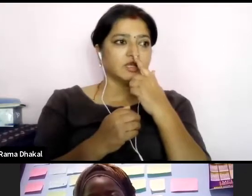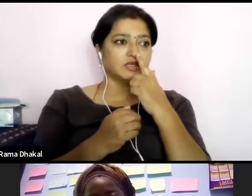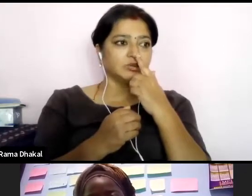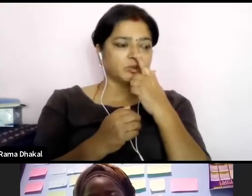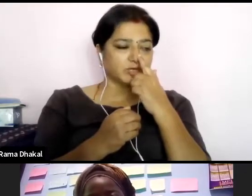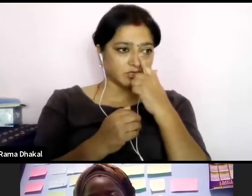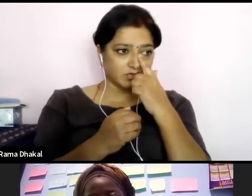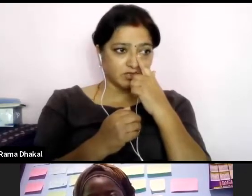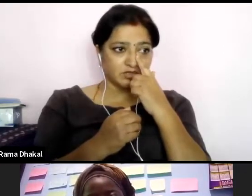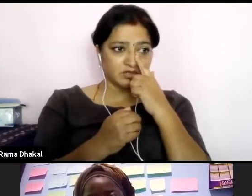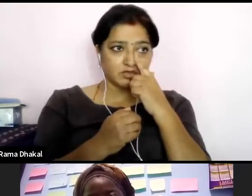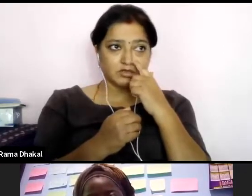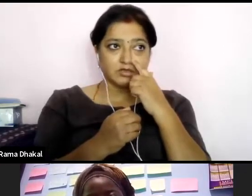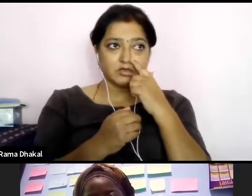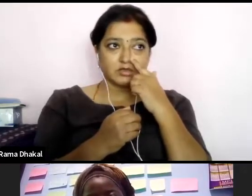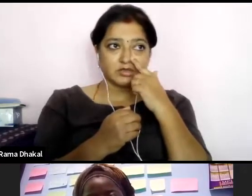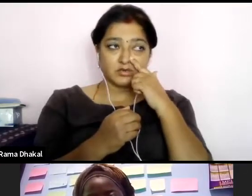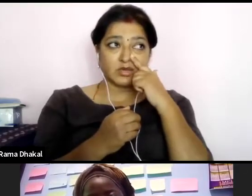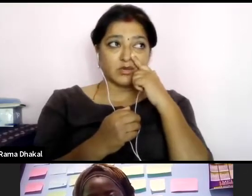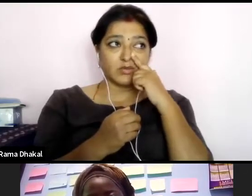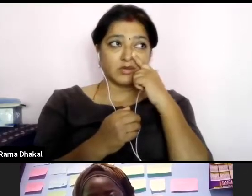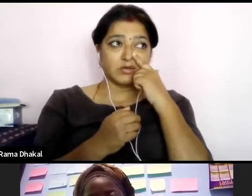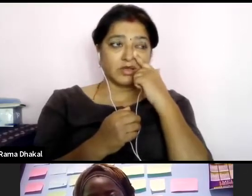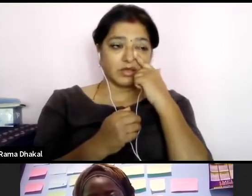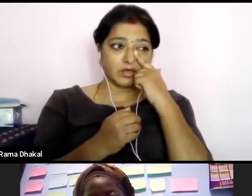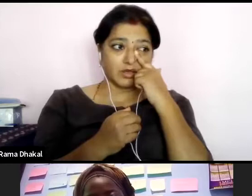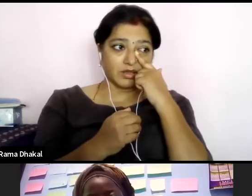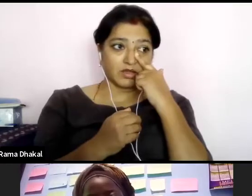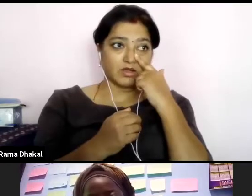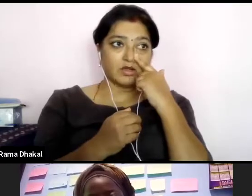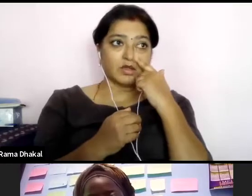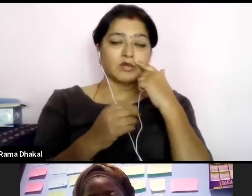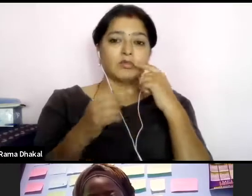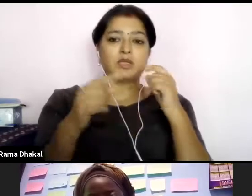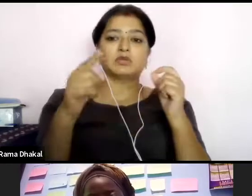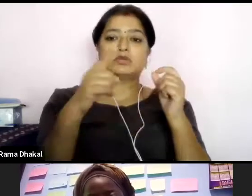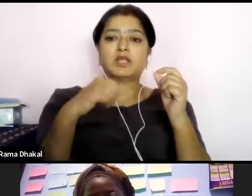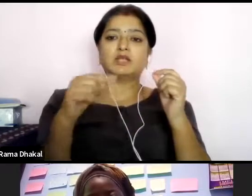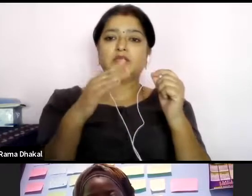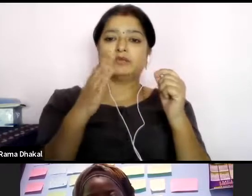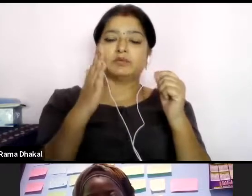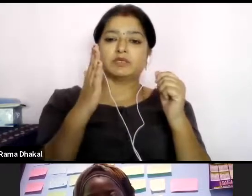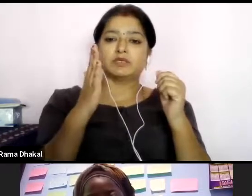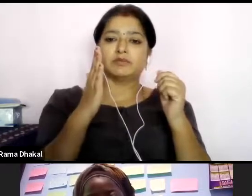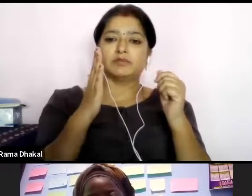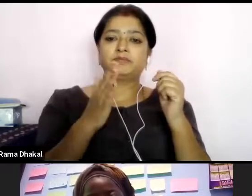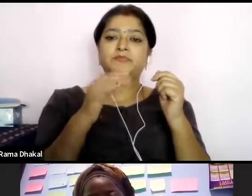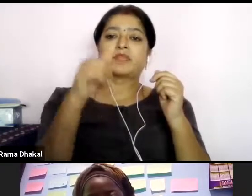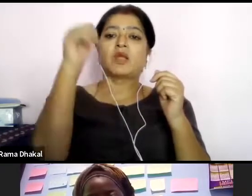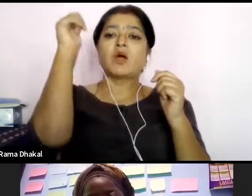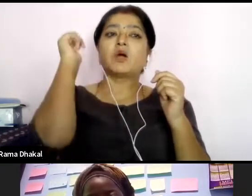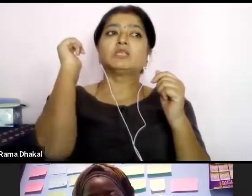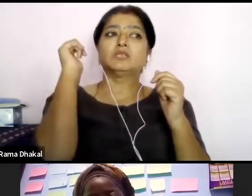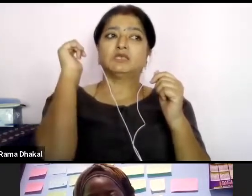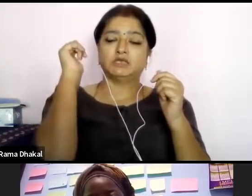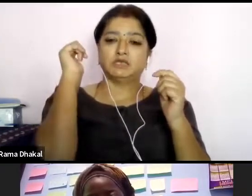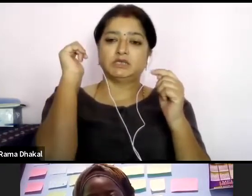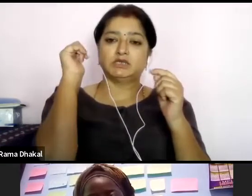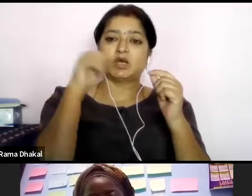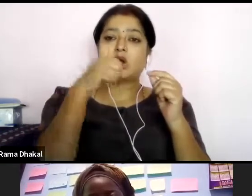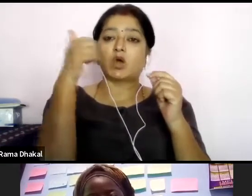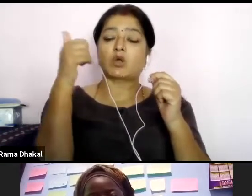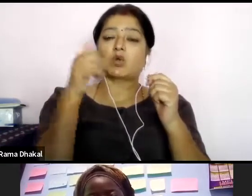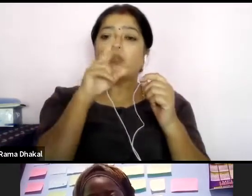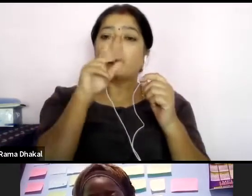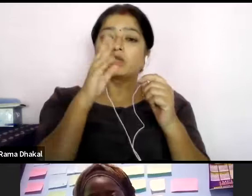we could also provide the solutions. And I do believe that the Caribbean, from the policymakers to the NGOs to the persons